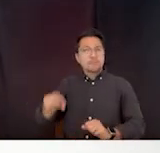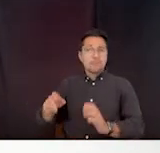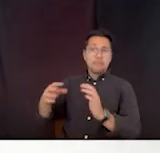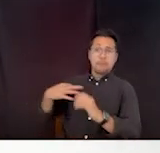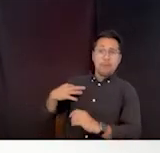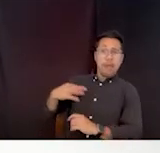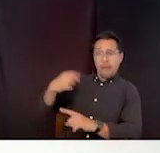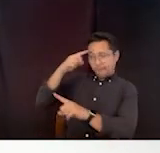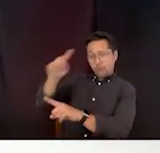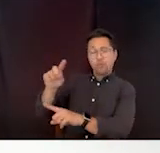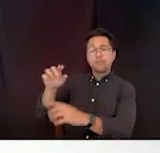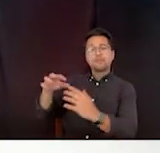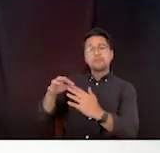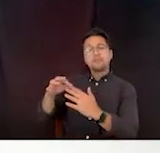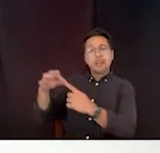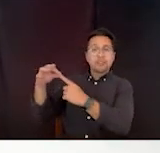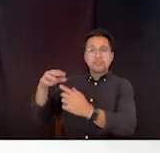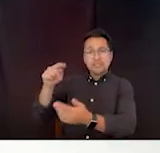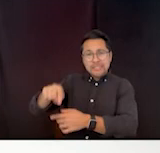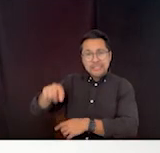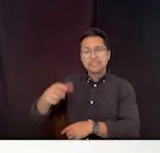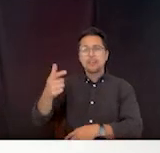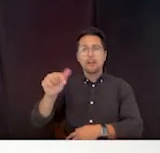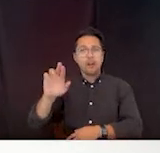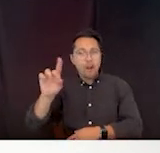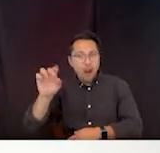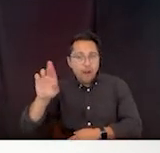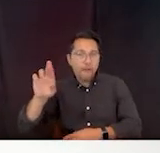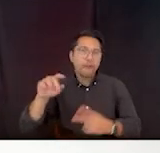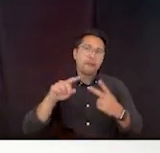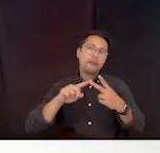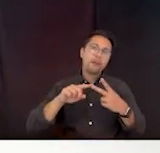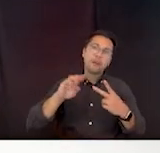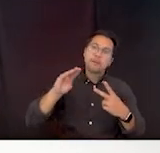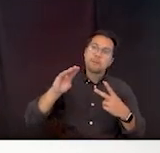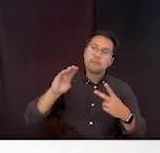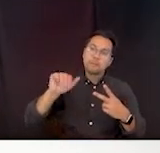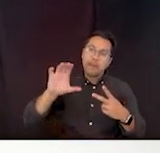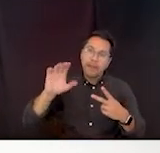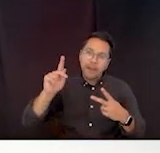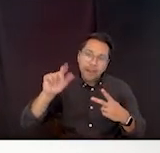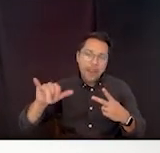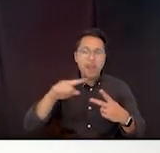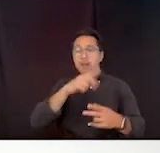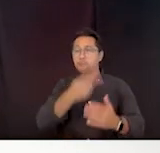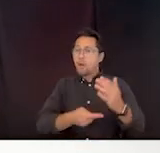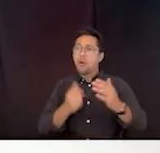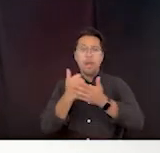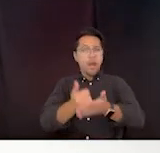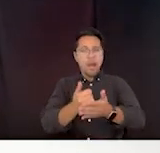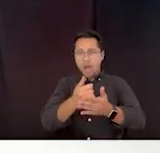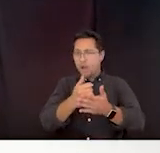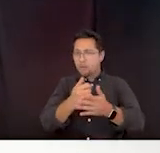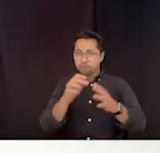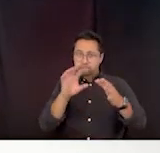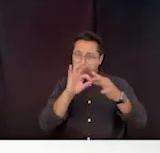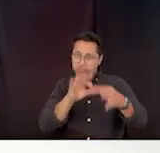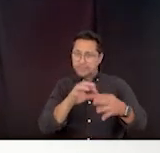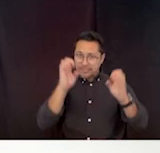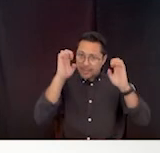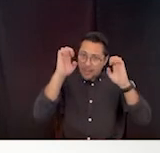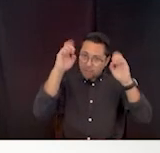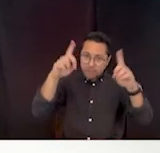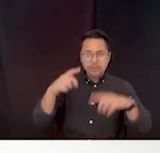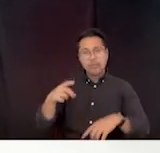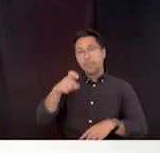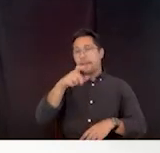for special needs scholarships such as the Gardner or the McKay, both which help you customize your child's education. They are needs-based, not